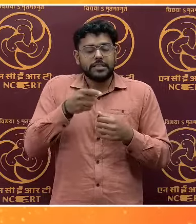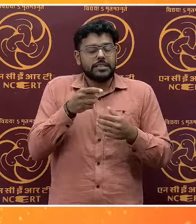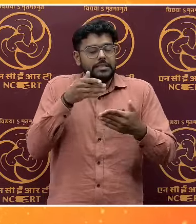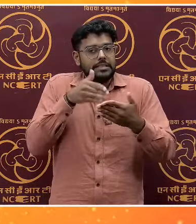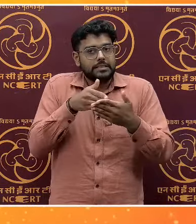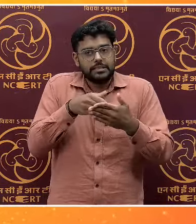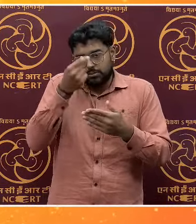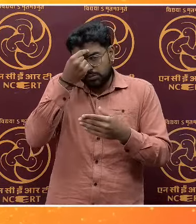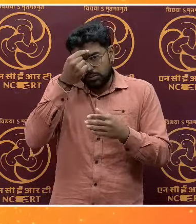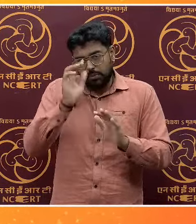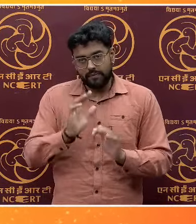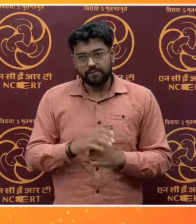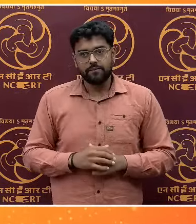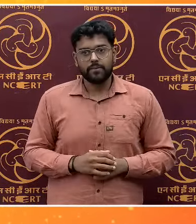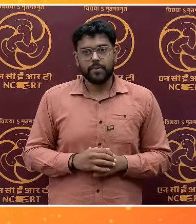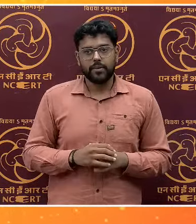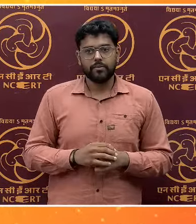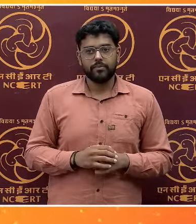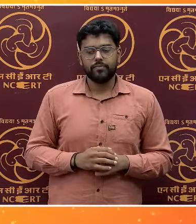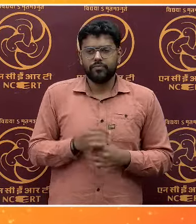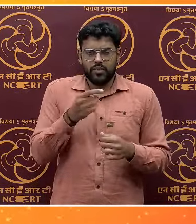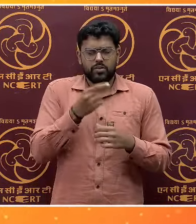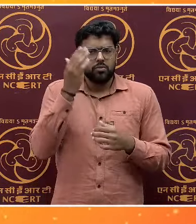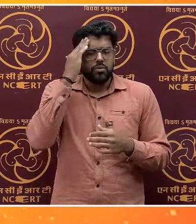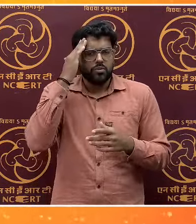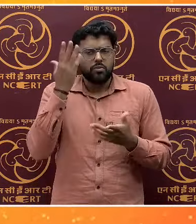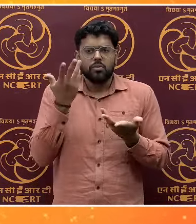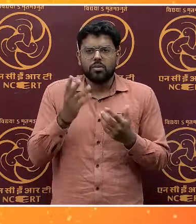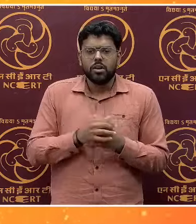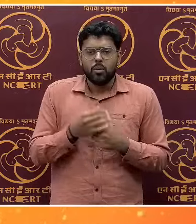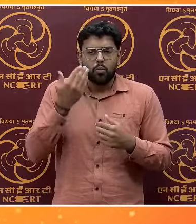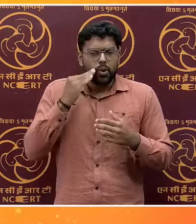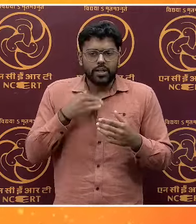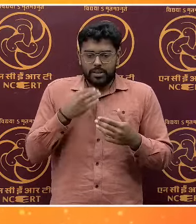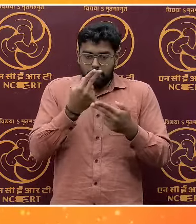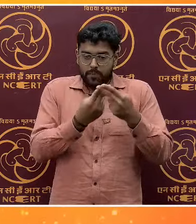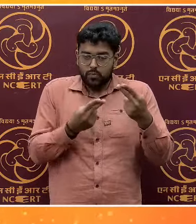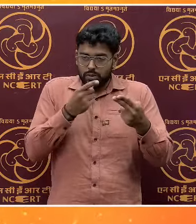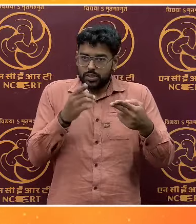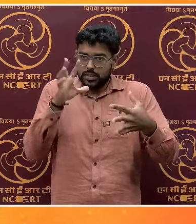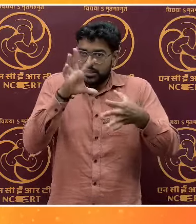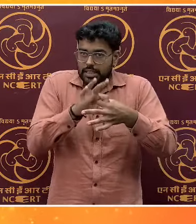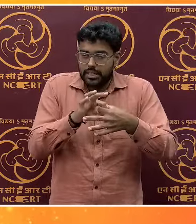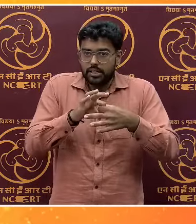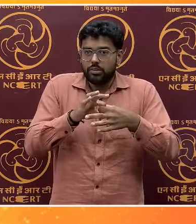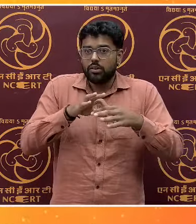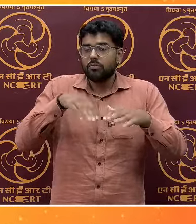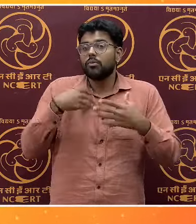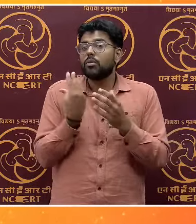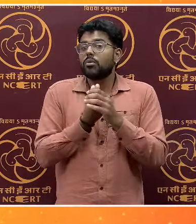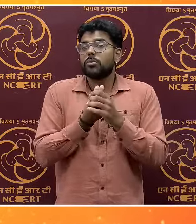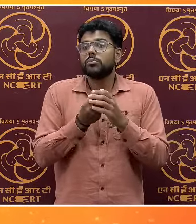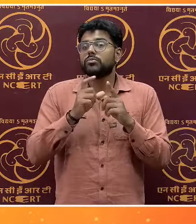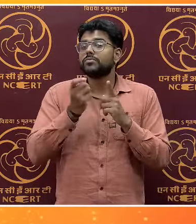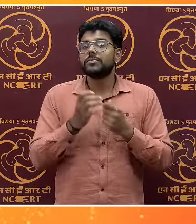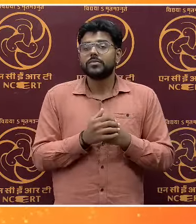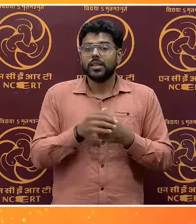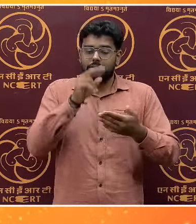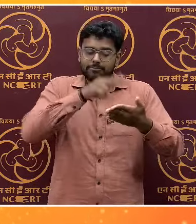in Right. itself, right? So, to be in touch with the poetry, what you can do is you can read it several